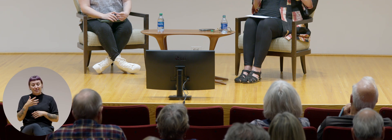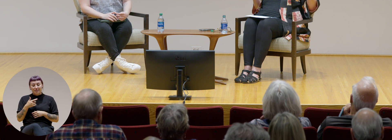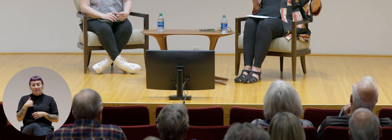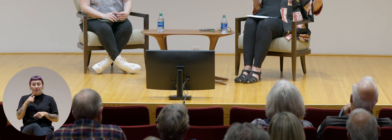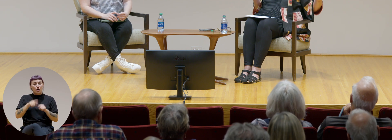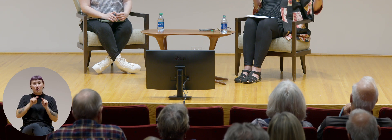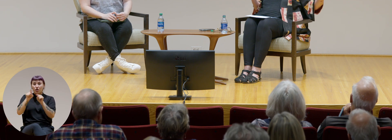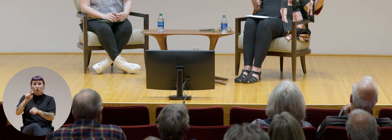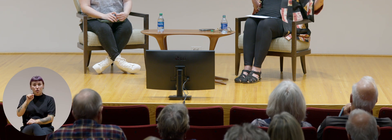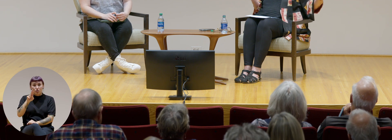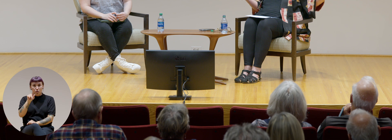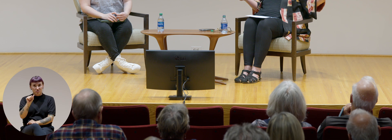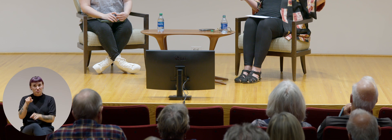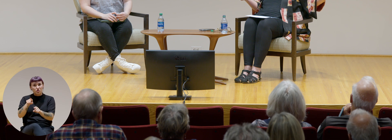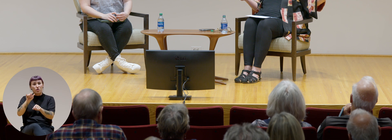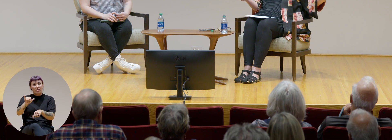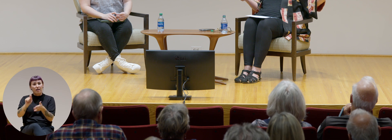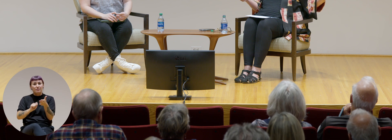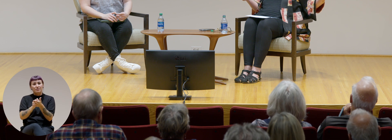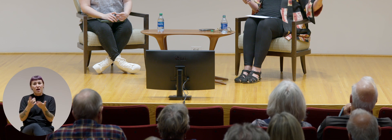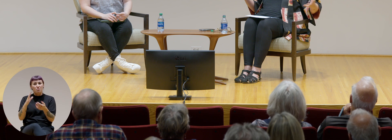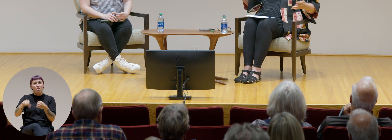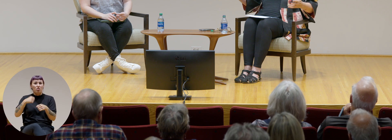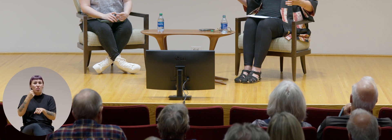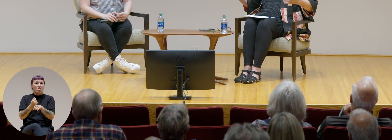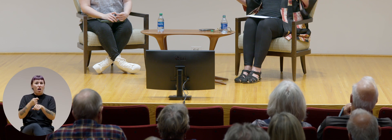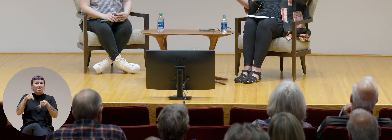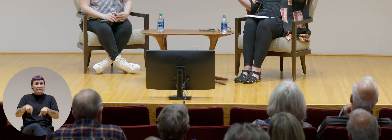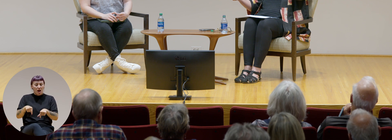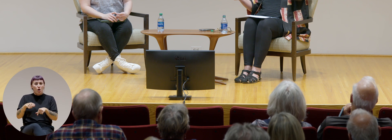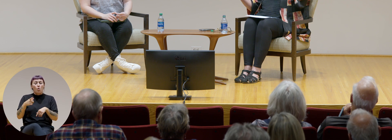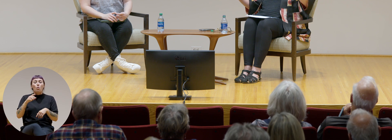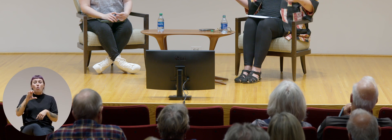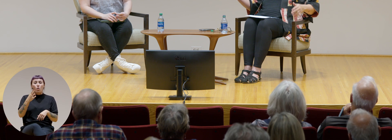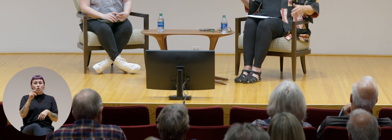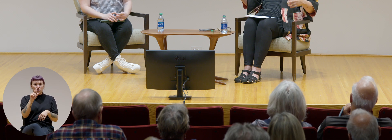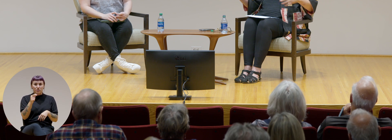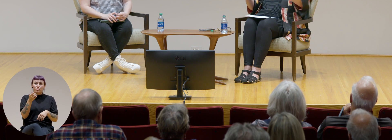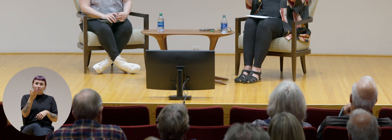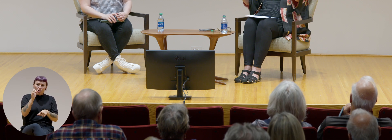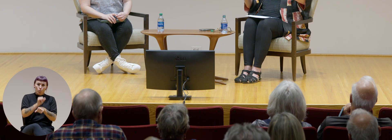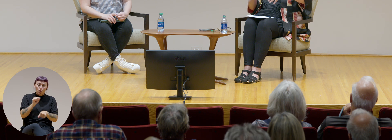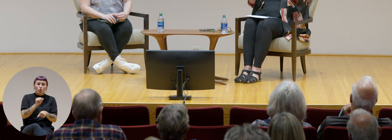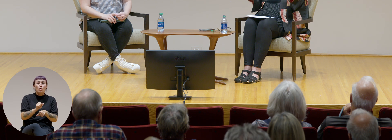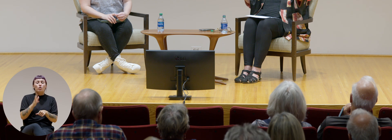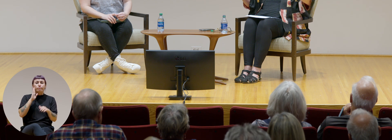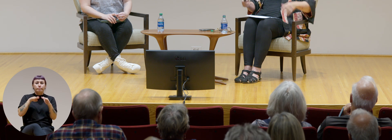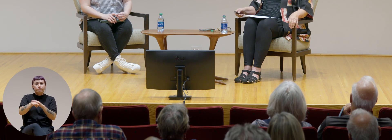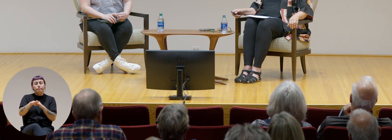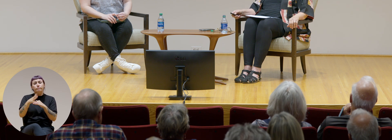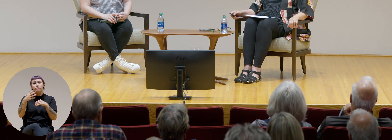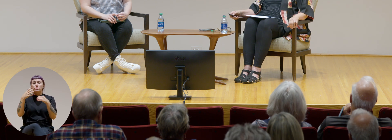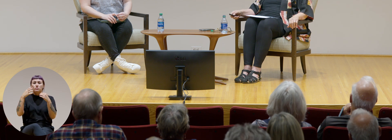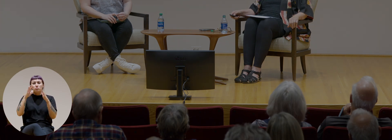so I couldn't go to Tulsa. We were on lockdown, but Chelsea was there. Even though the museum was closed, she could go into